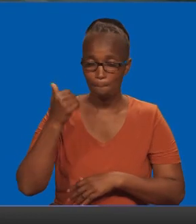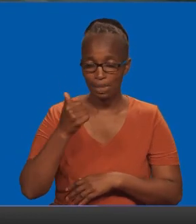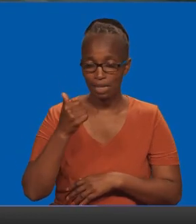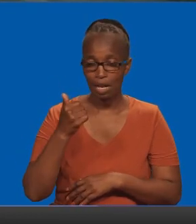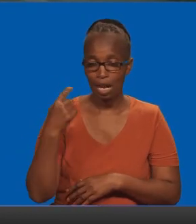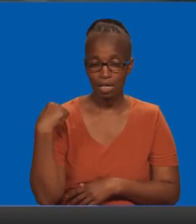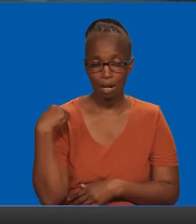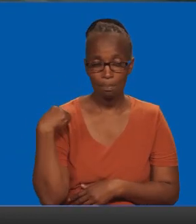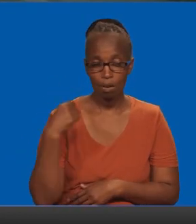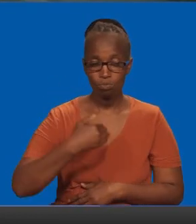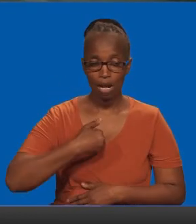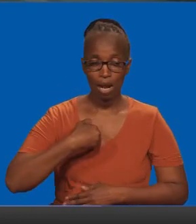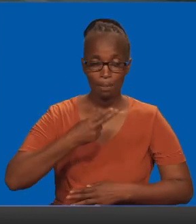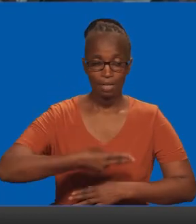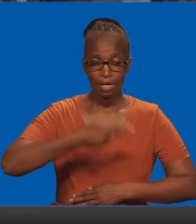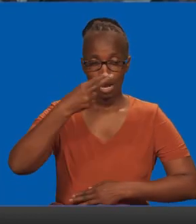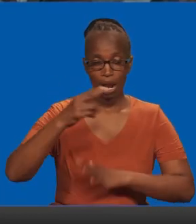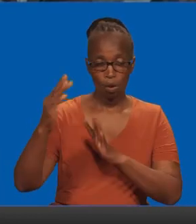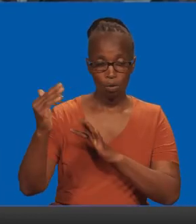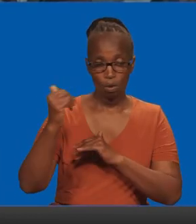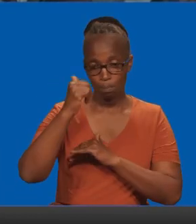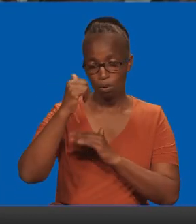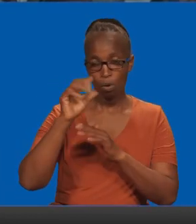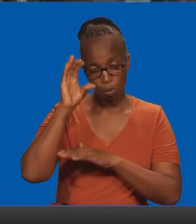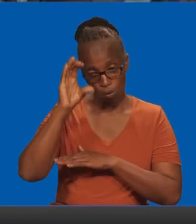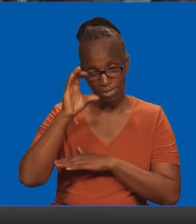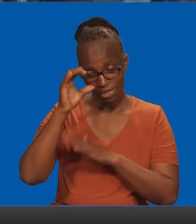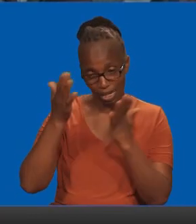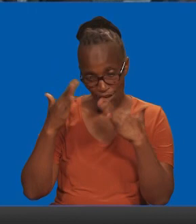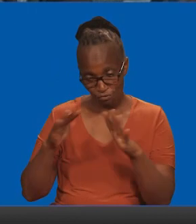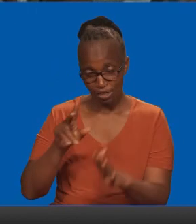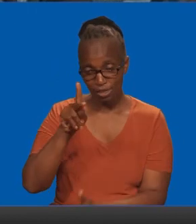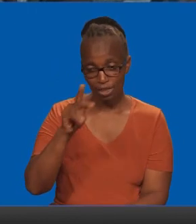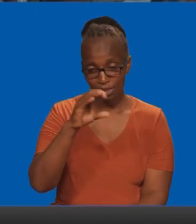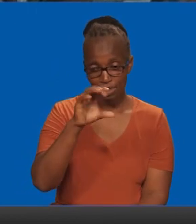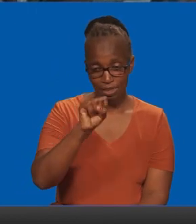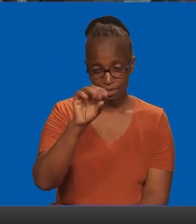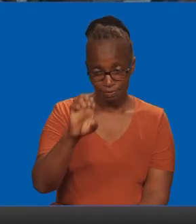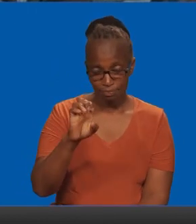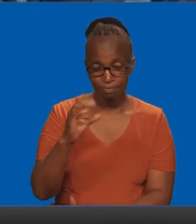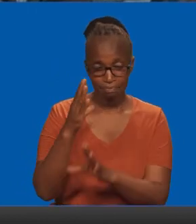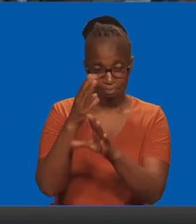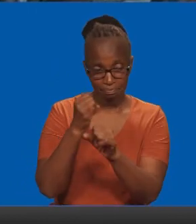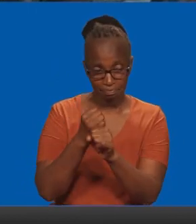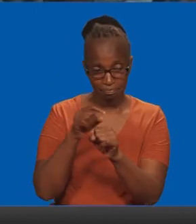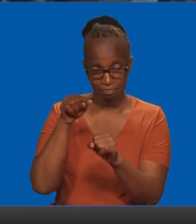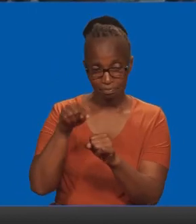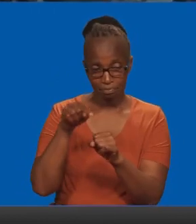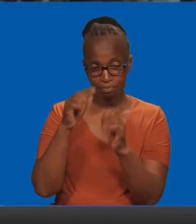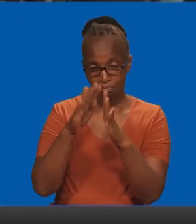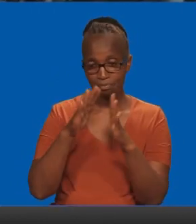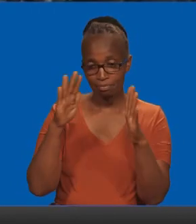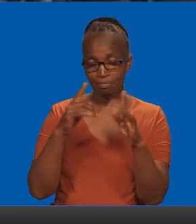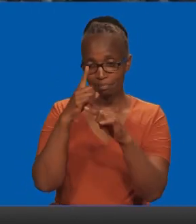have um a better turnout I have High Hopes considering that I did my kcac and I